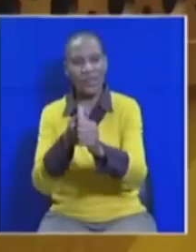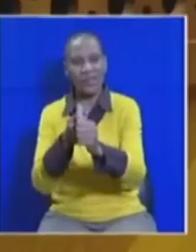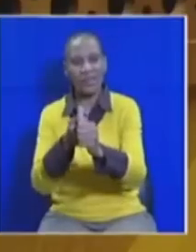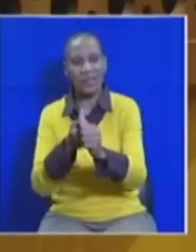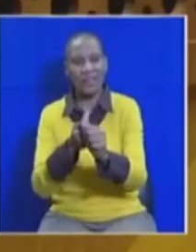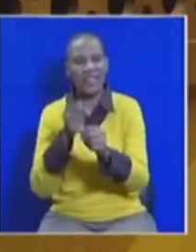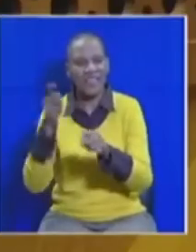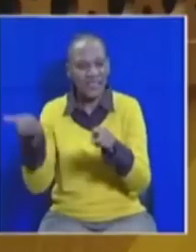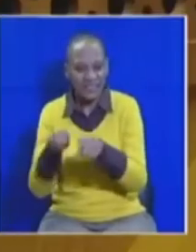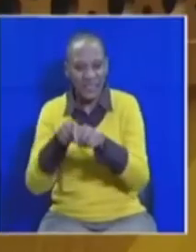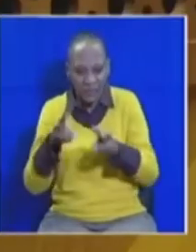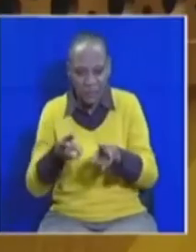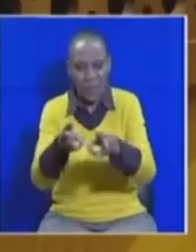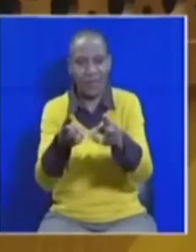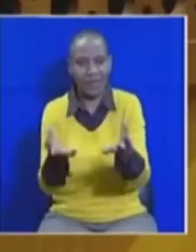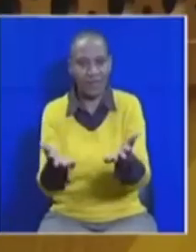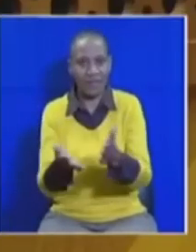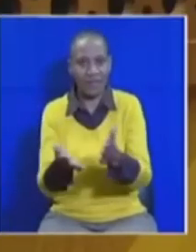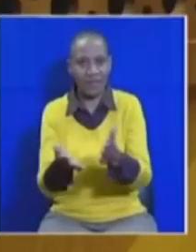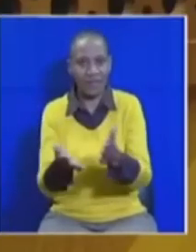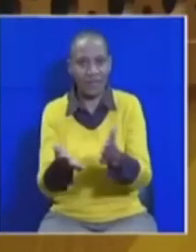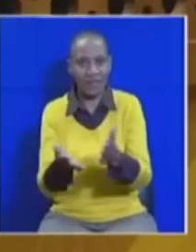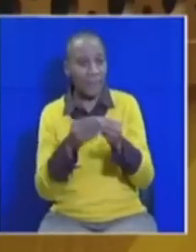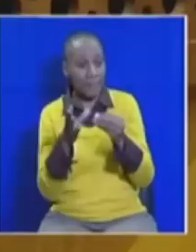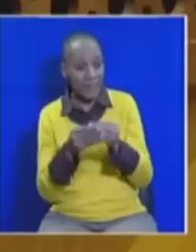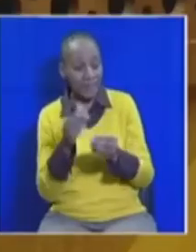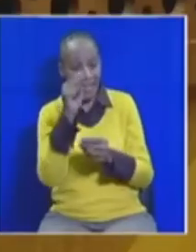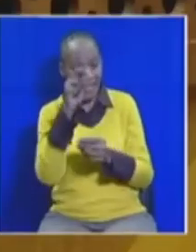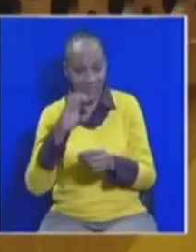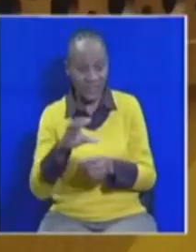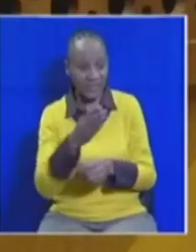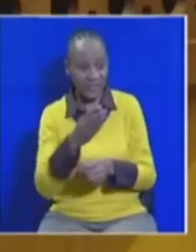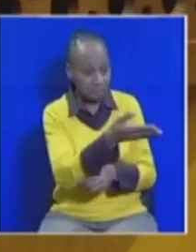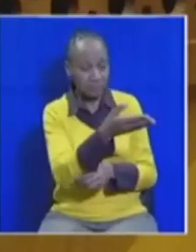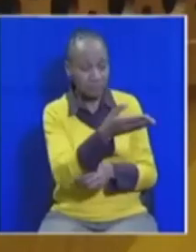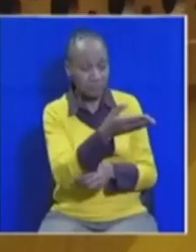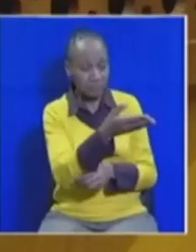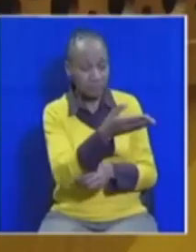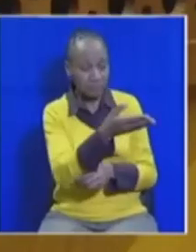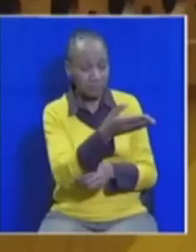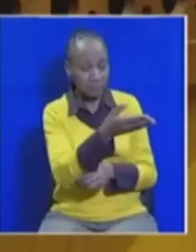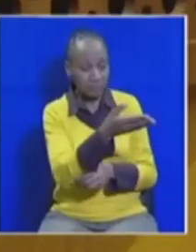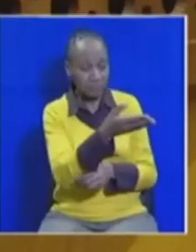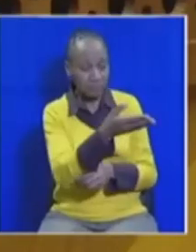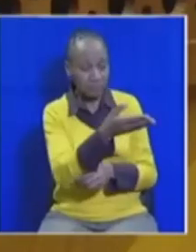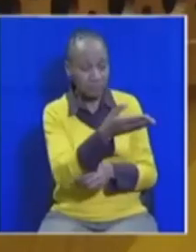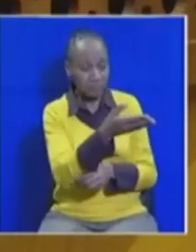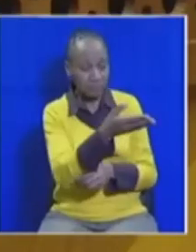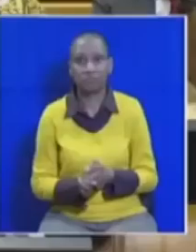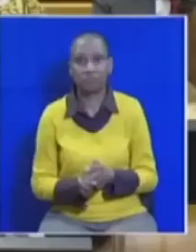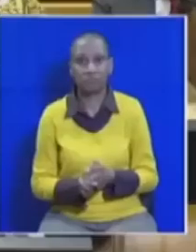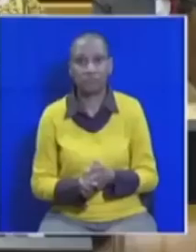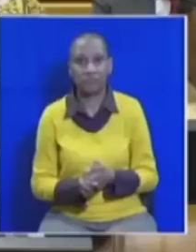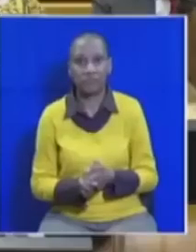as ANC MPs, perhaps today you should ask yourself this simple question. How many fake